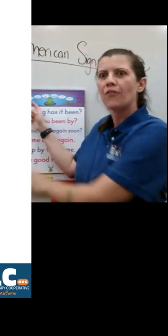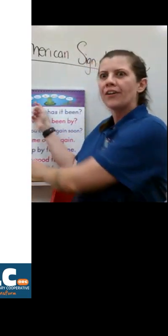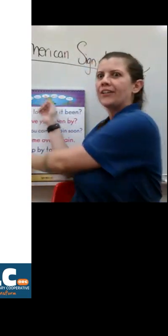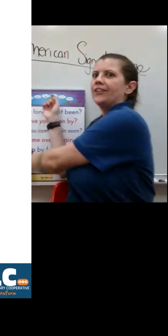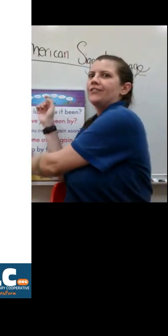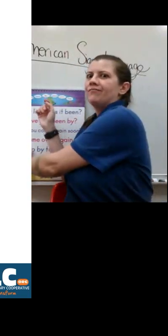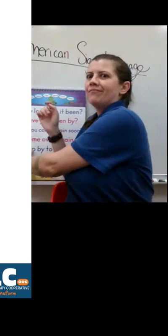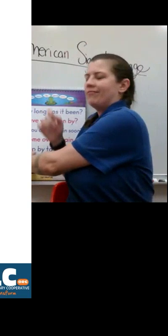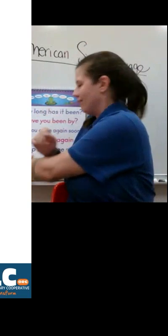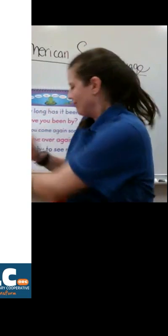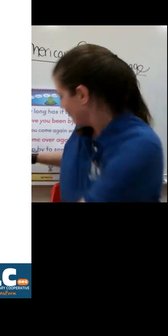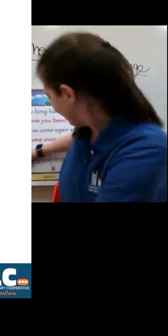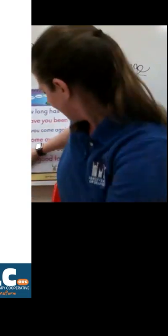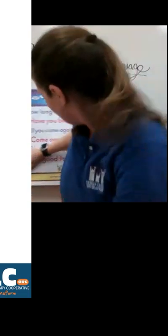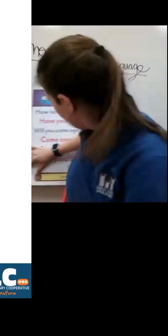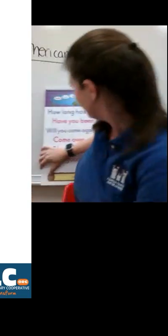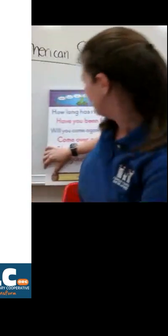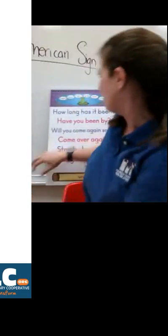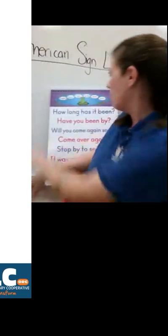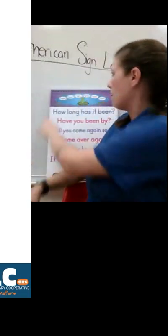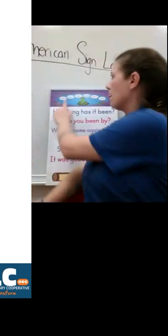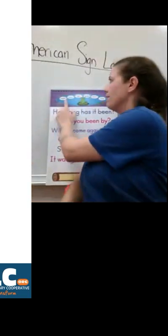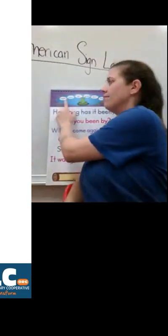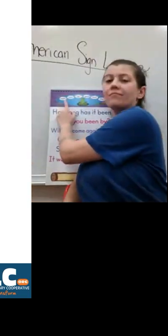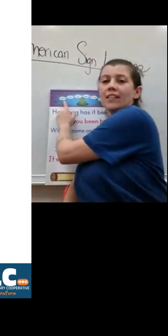There's a word over here.